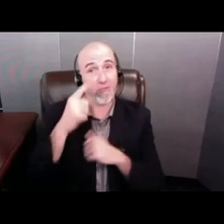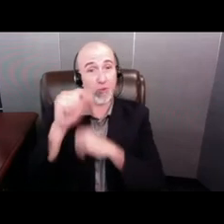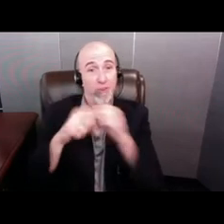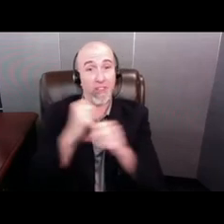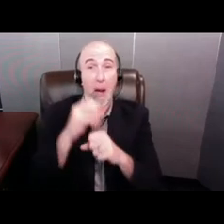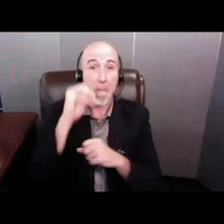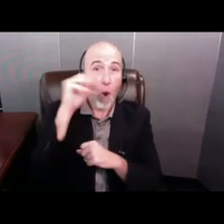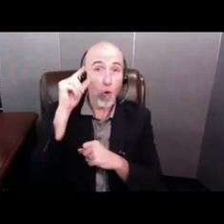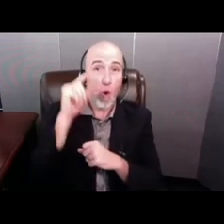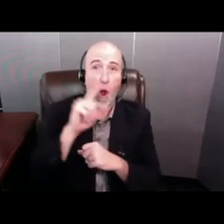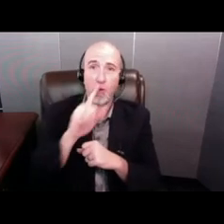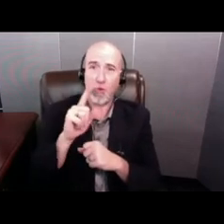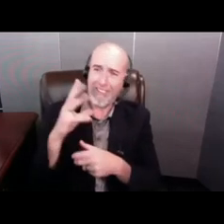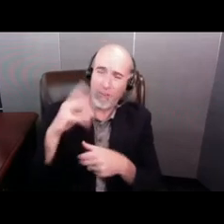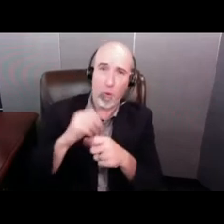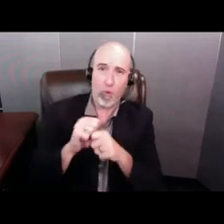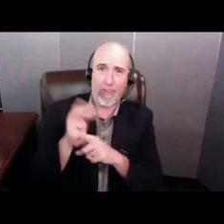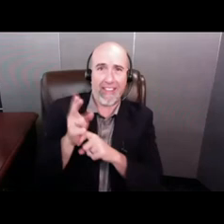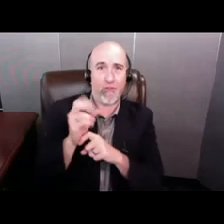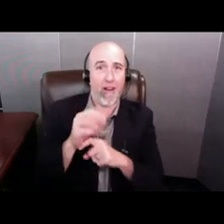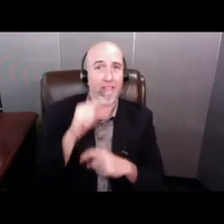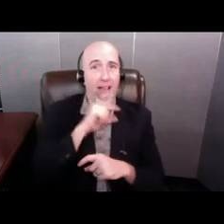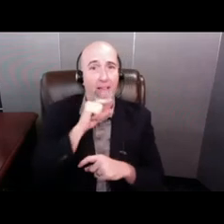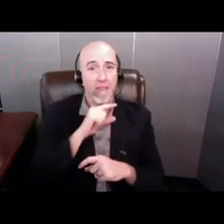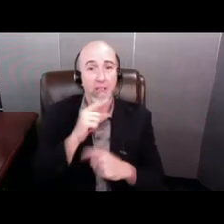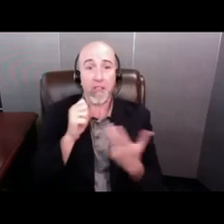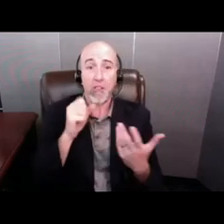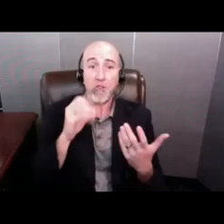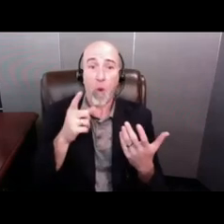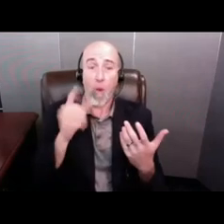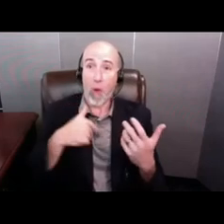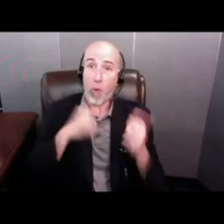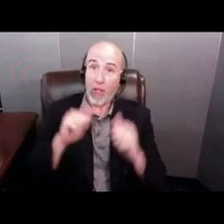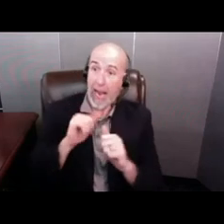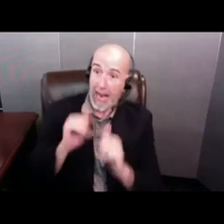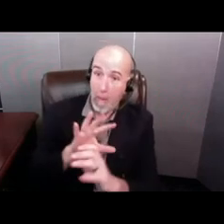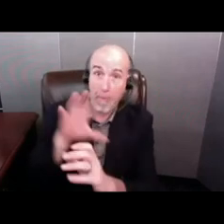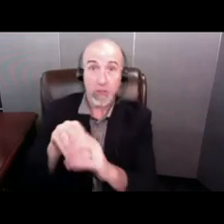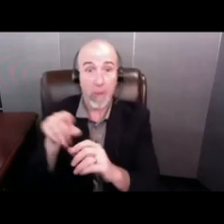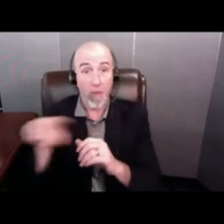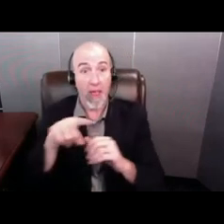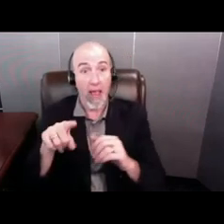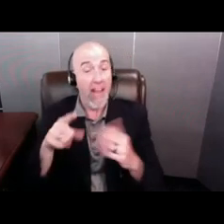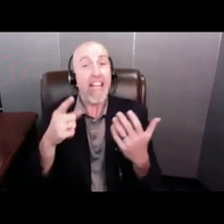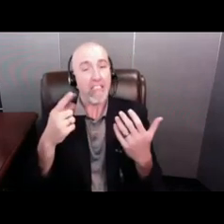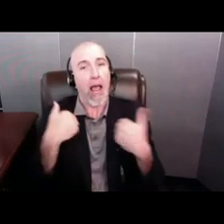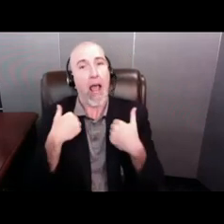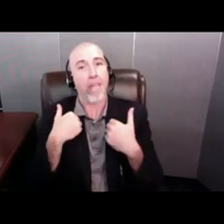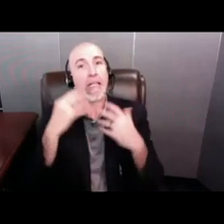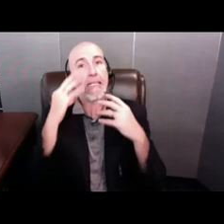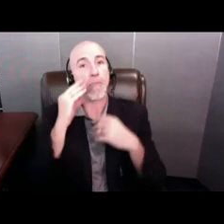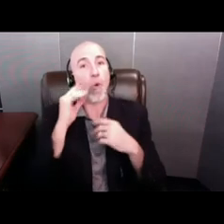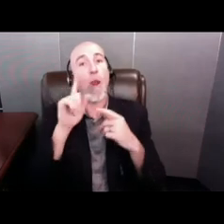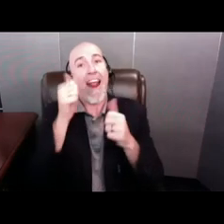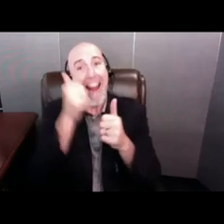an important part of the history here in Galveston. Oh, yeah. So the way that we're able to participate with that is to have an experience that